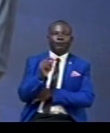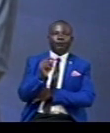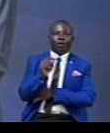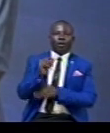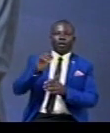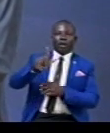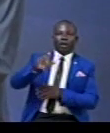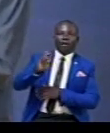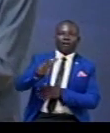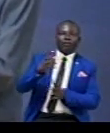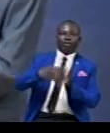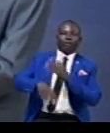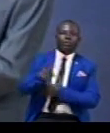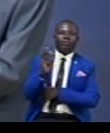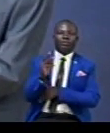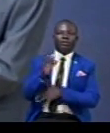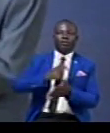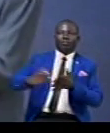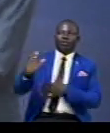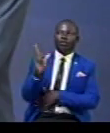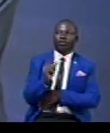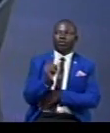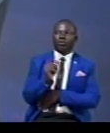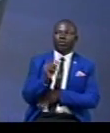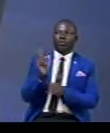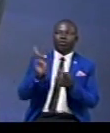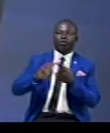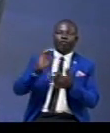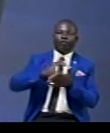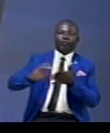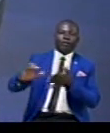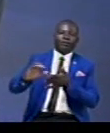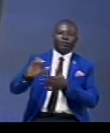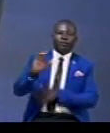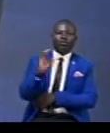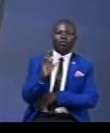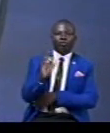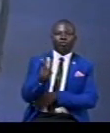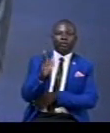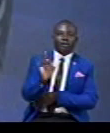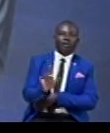Leviticus chapter 16, verse 20 to verse